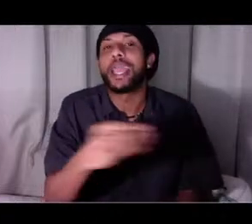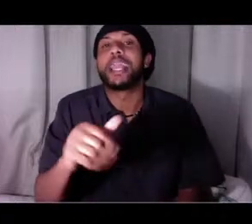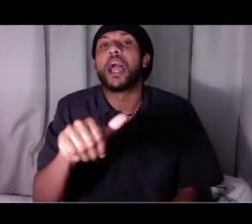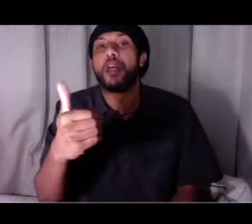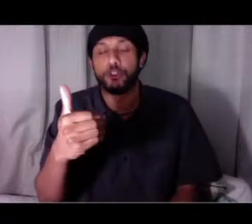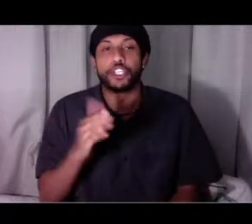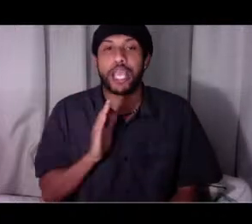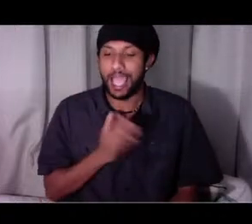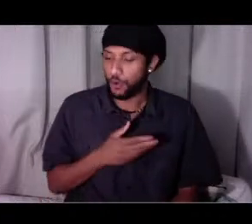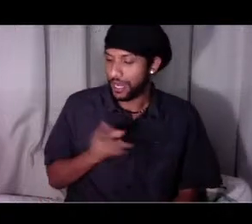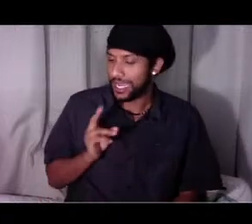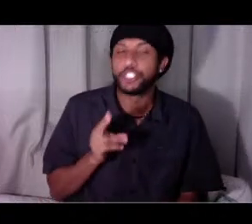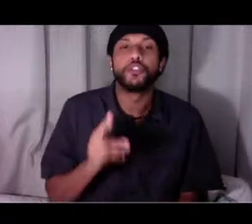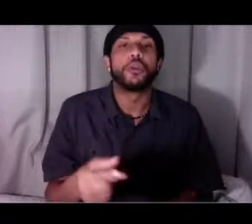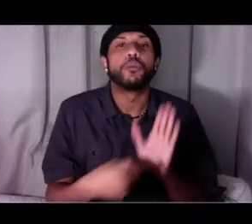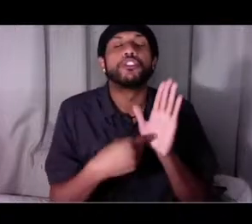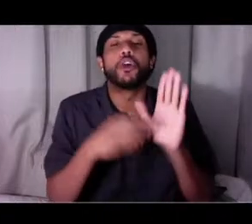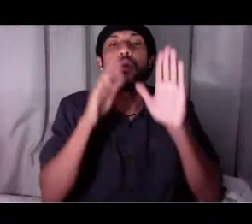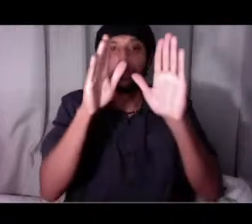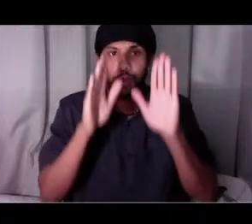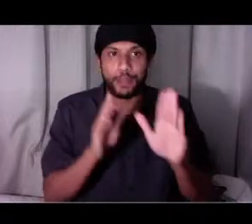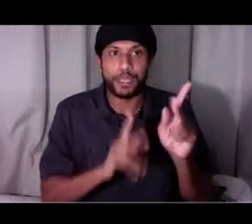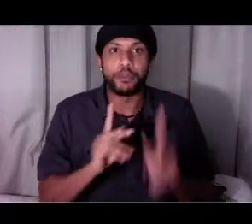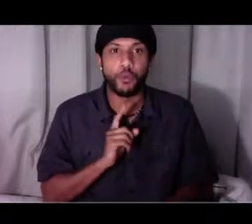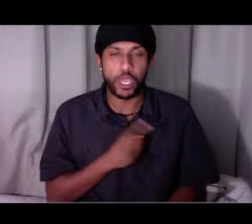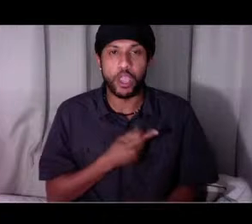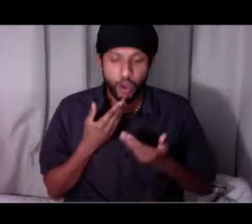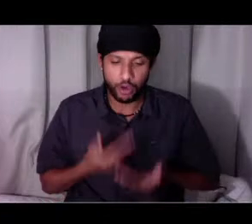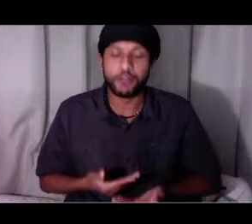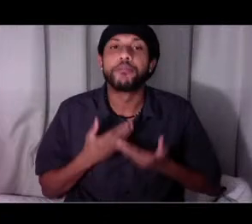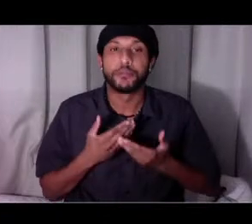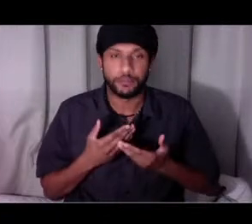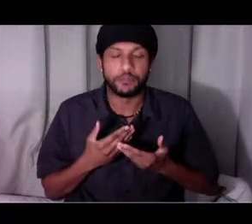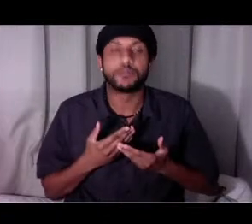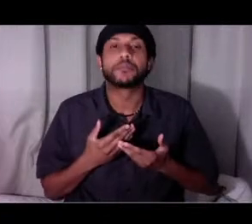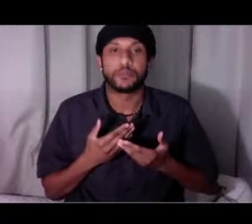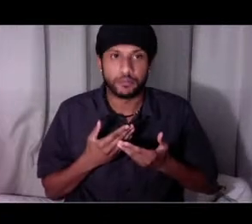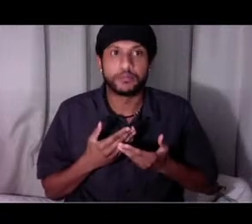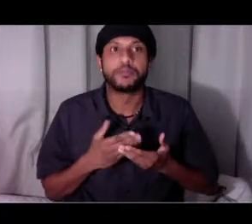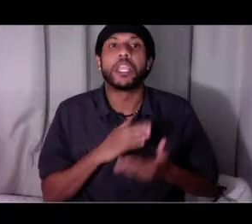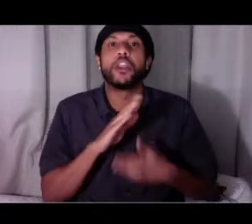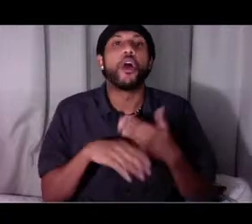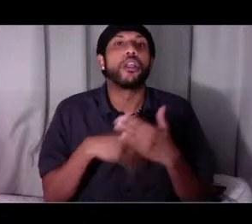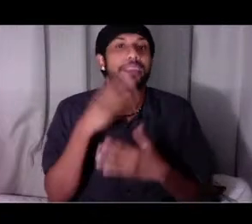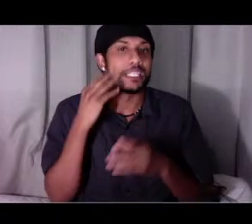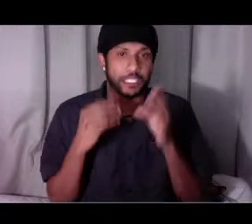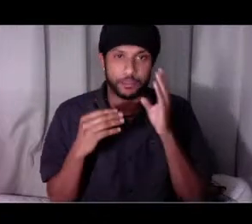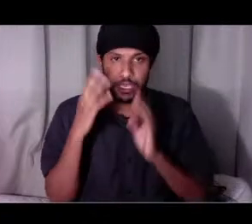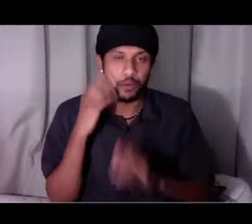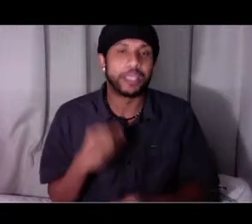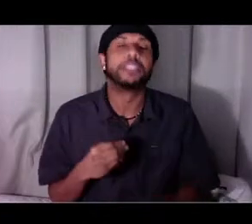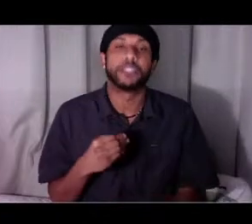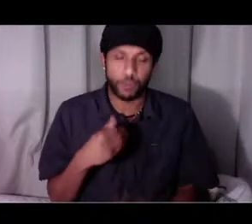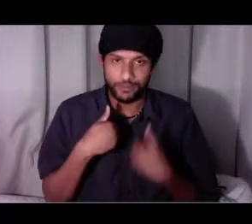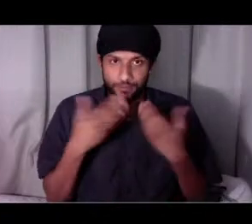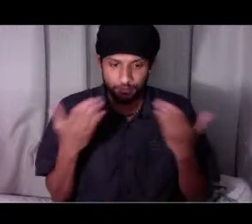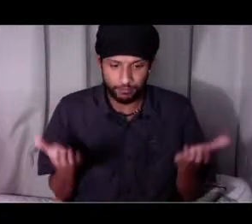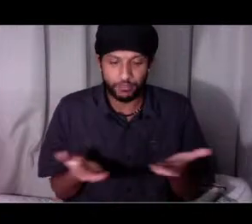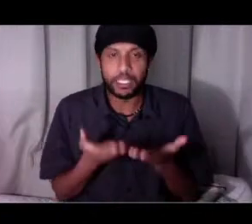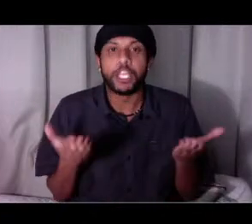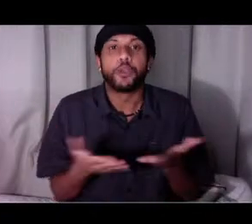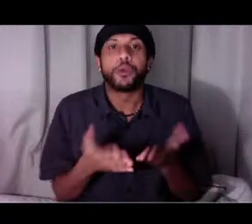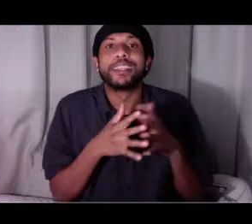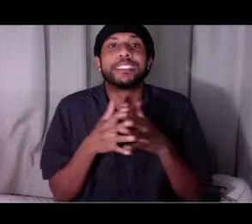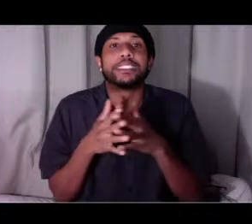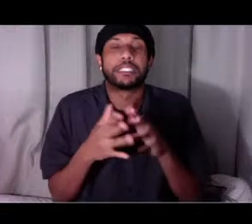great people we are and have been have been through all the great castigation that we as black folks have received in this country that was